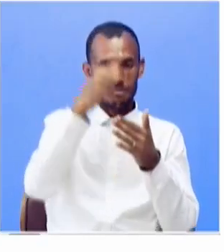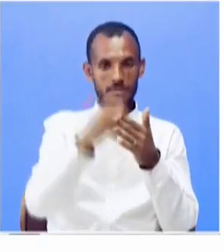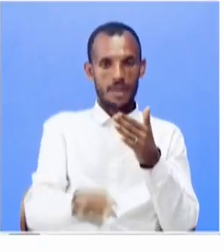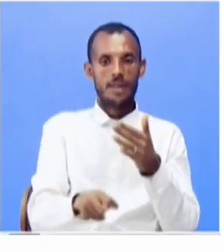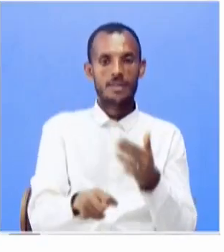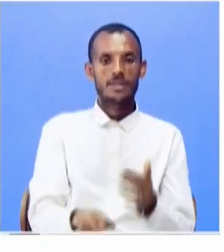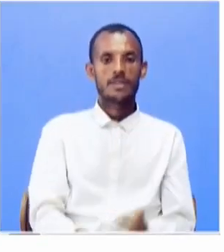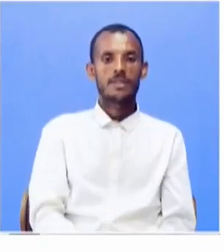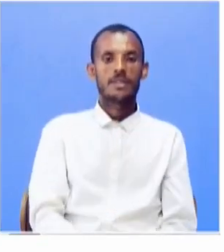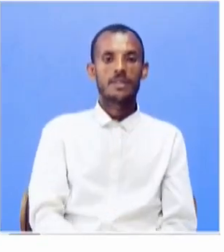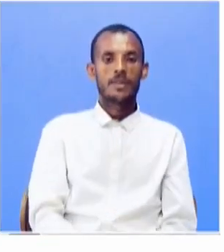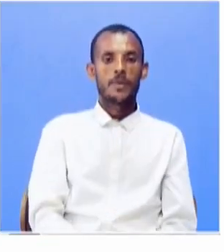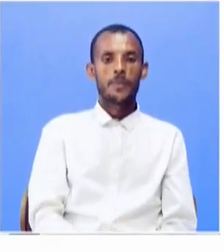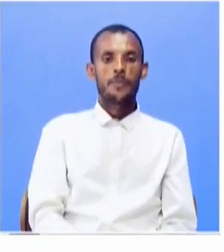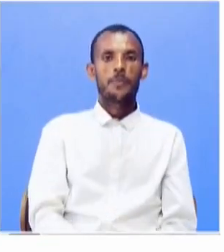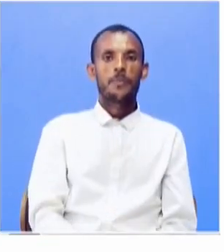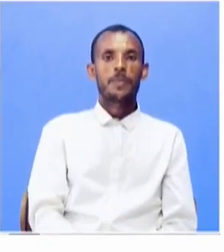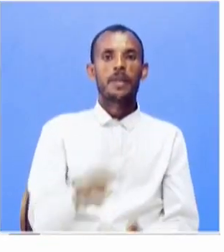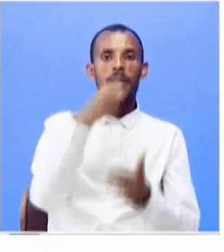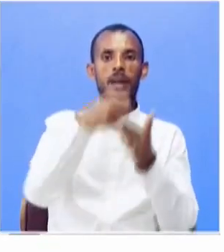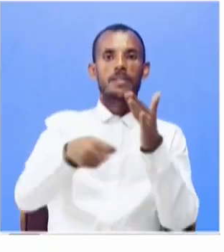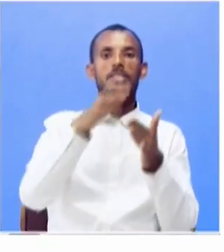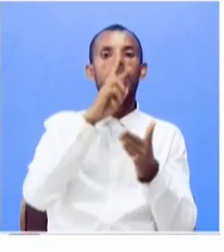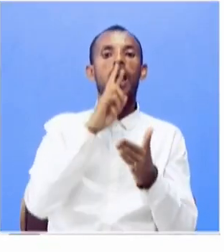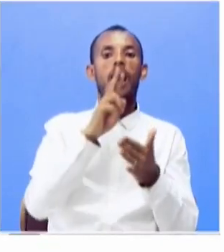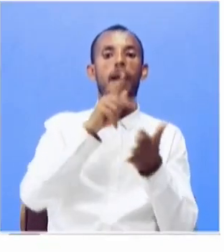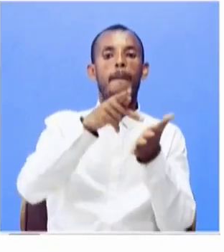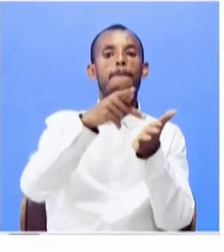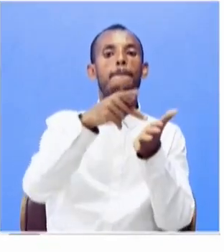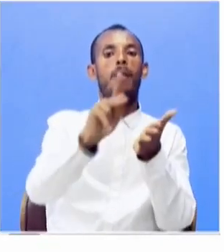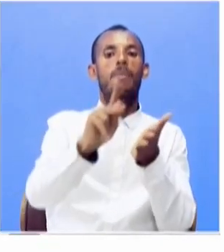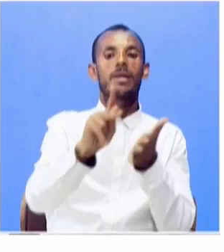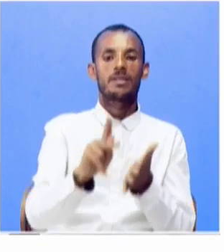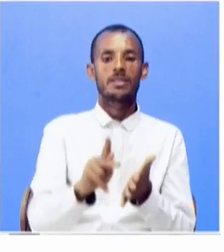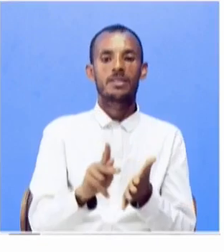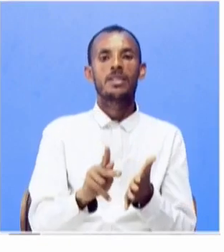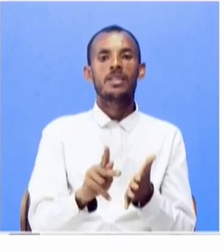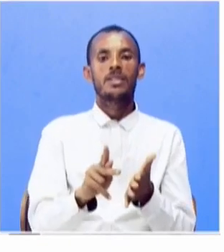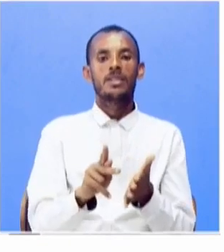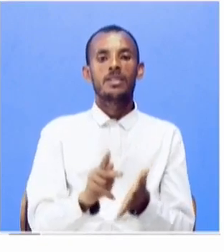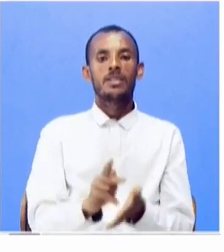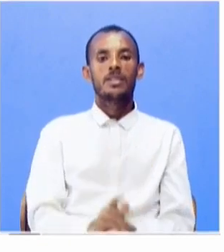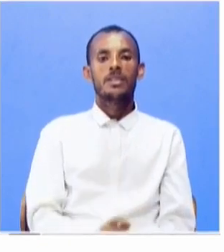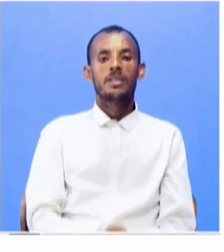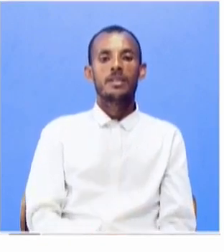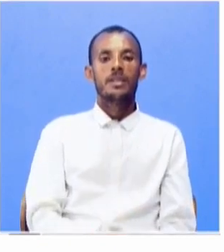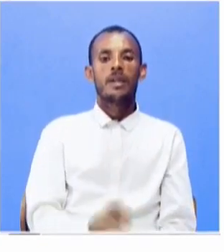These are payments imposed by